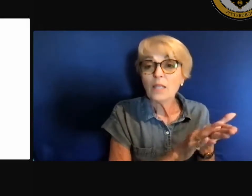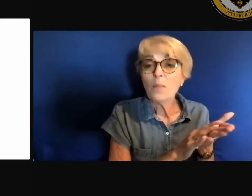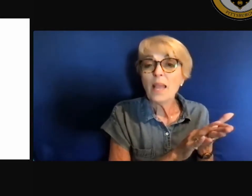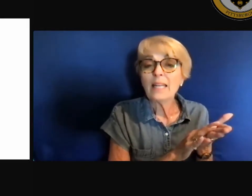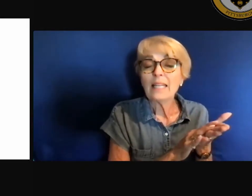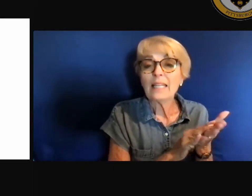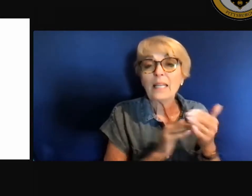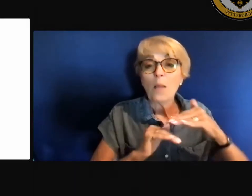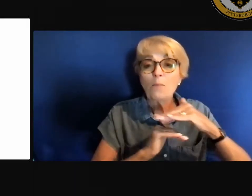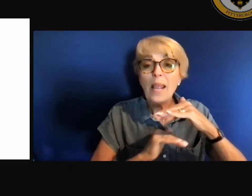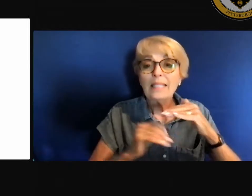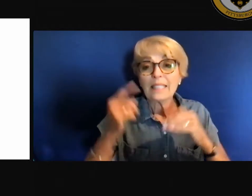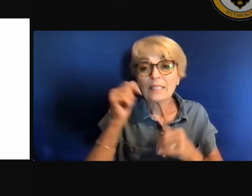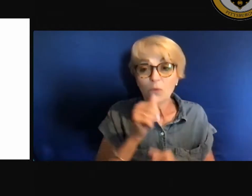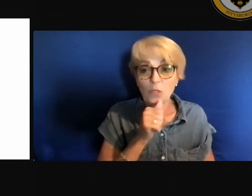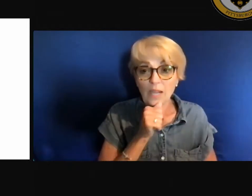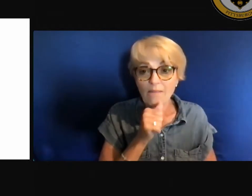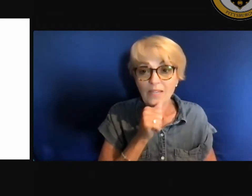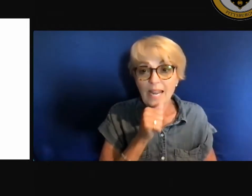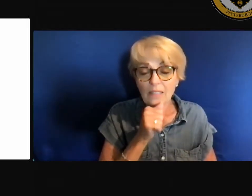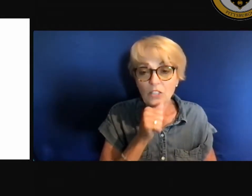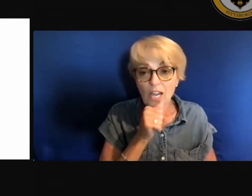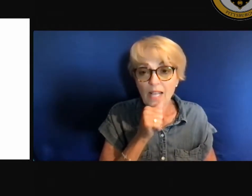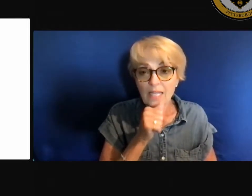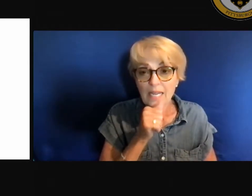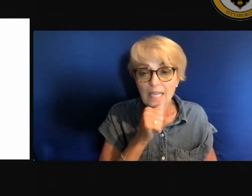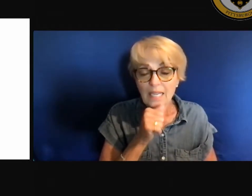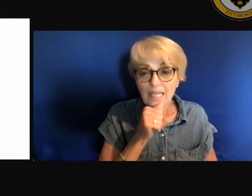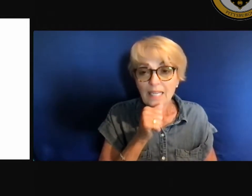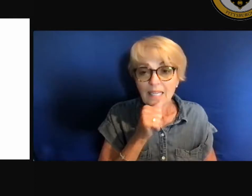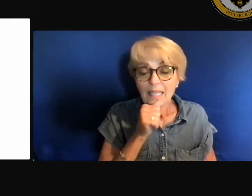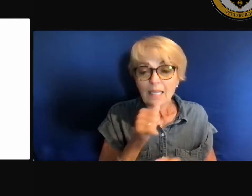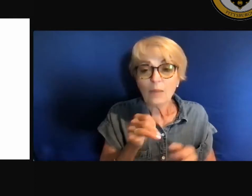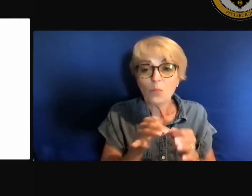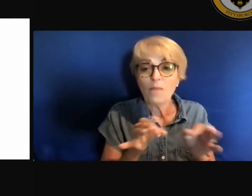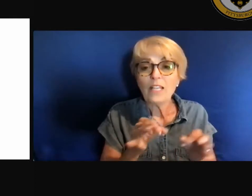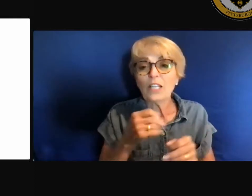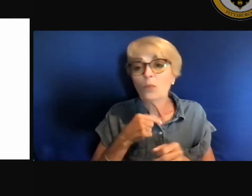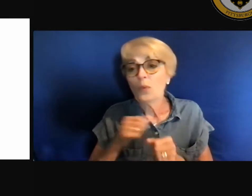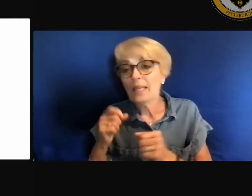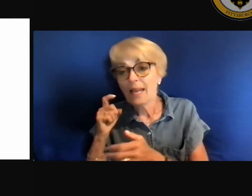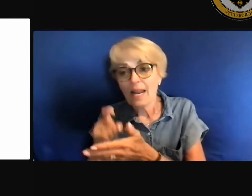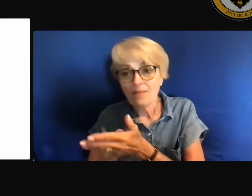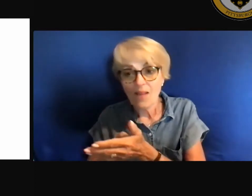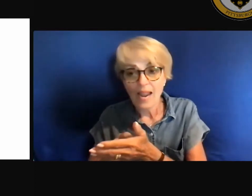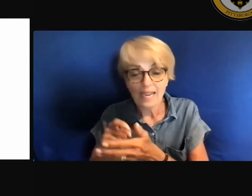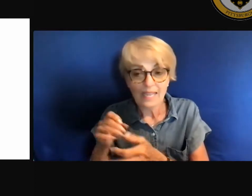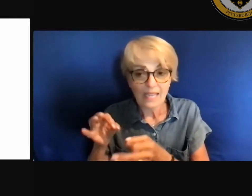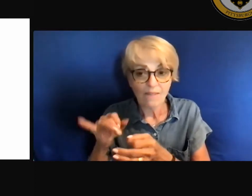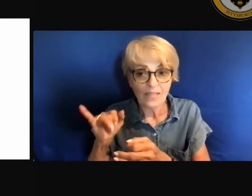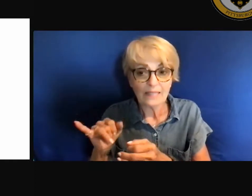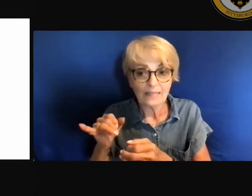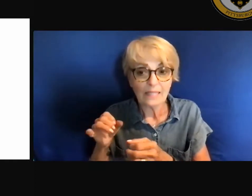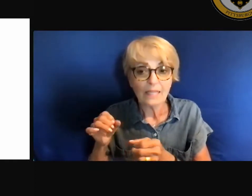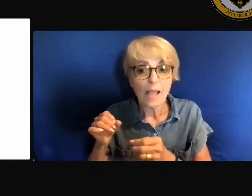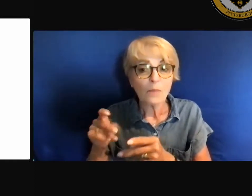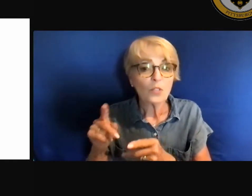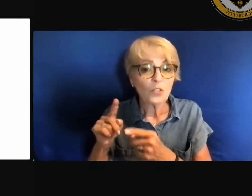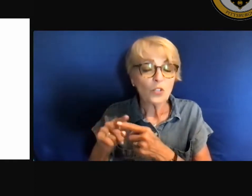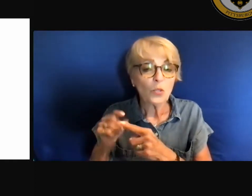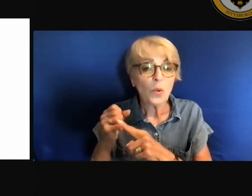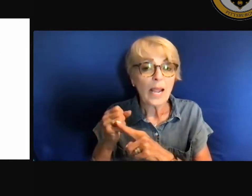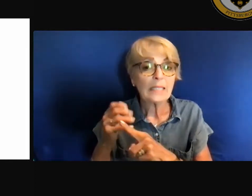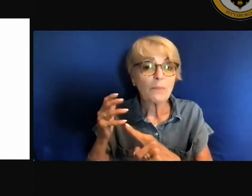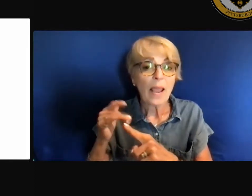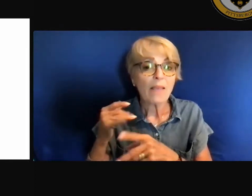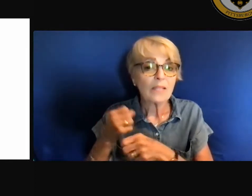basis for the confidentiality provisions, we are able to identify whether there are opportunities to expand the summaries included in